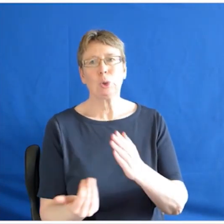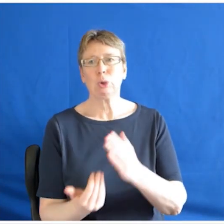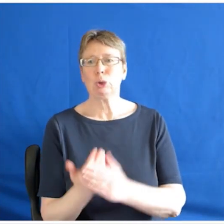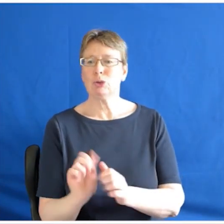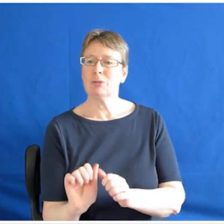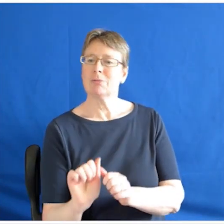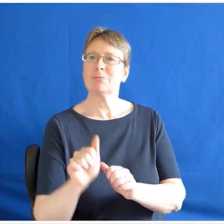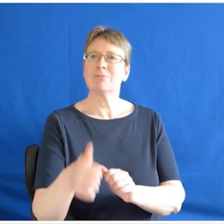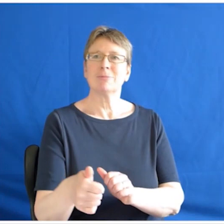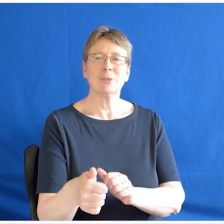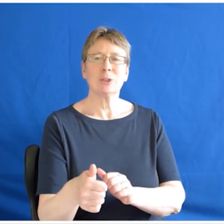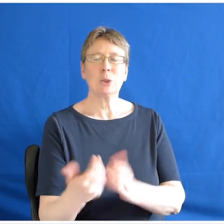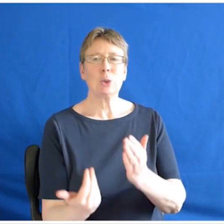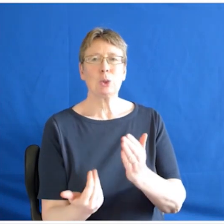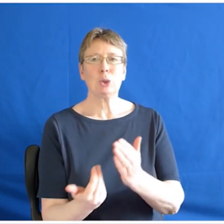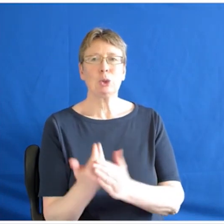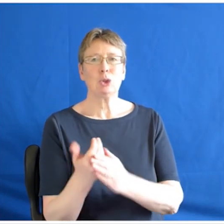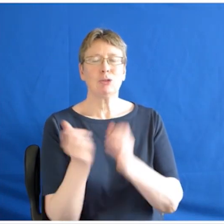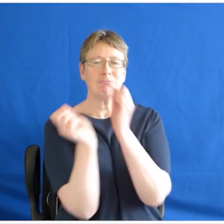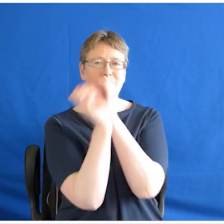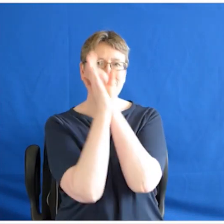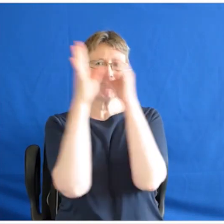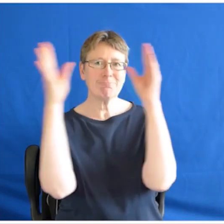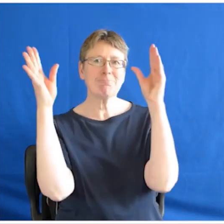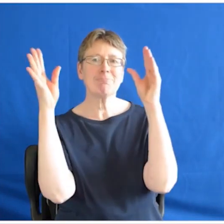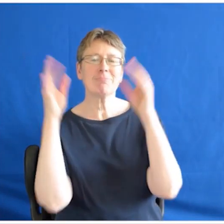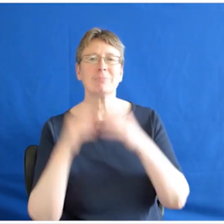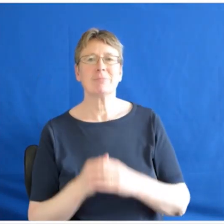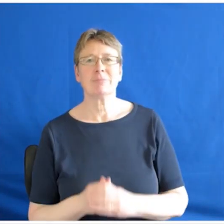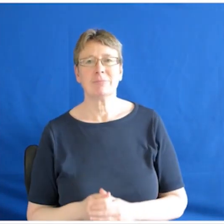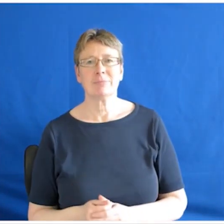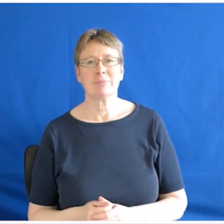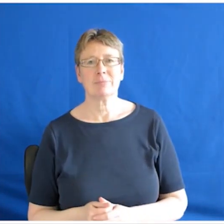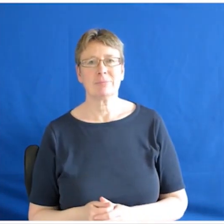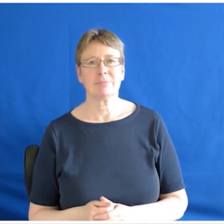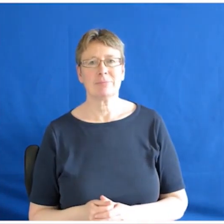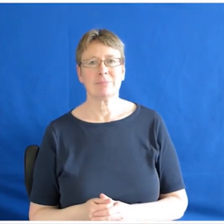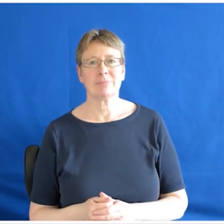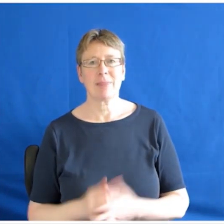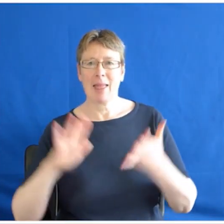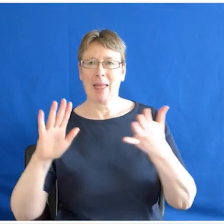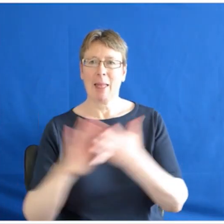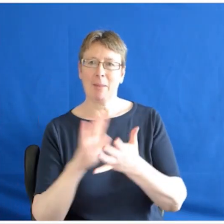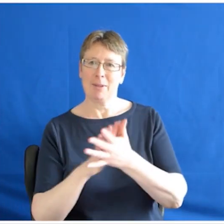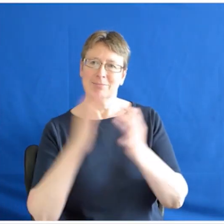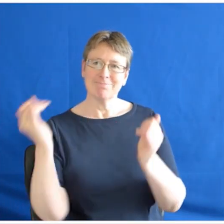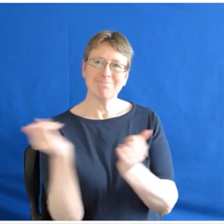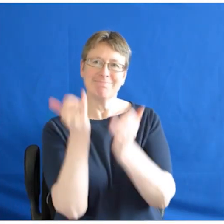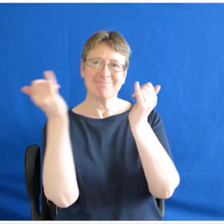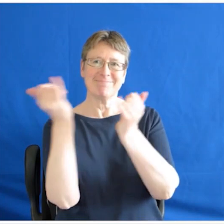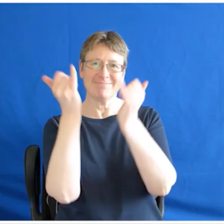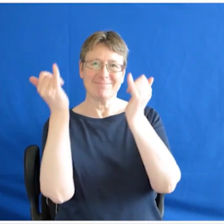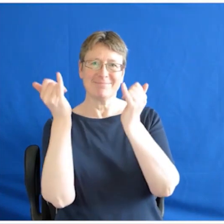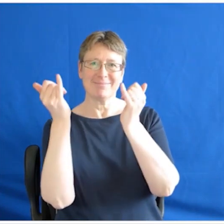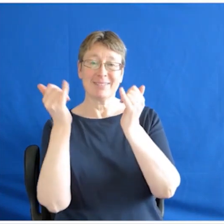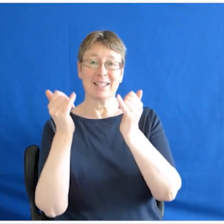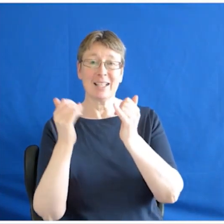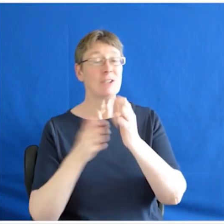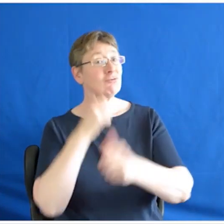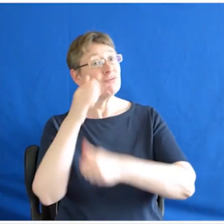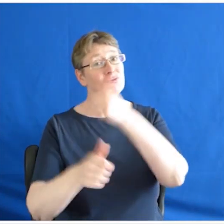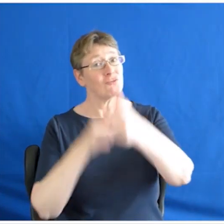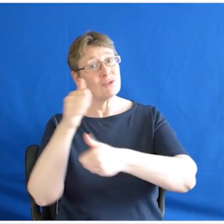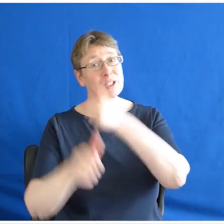horizon to explore, and new dream to call your own. Happy celebrations